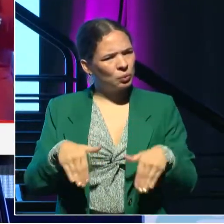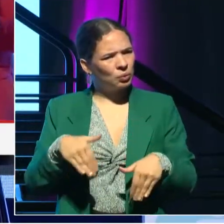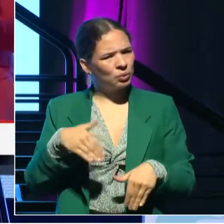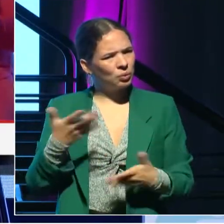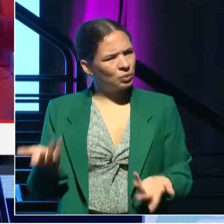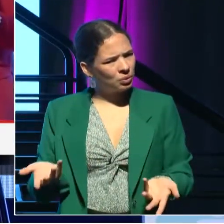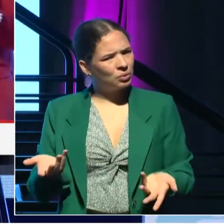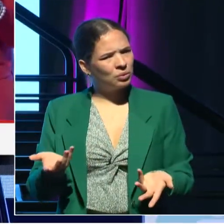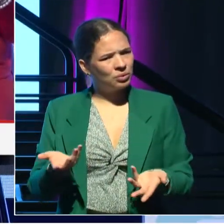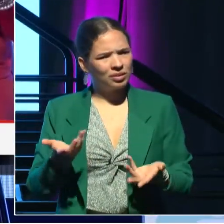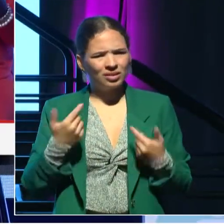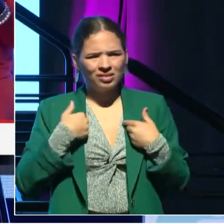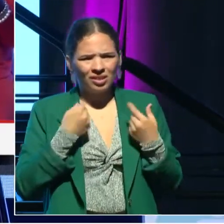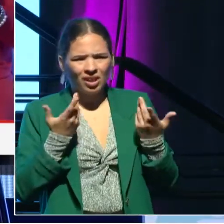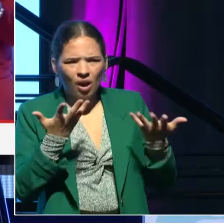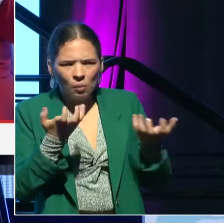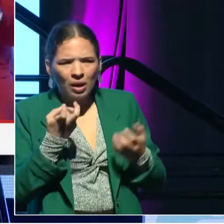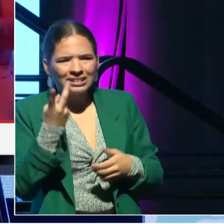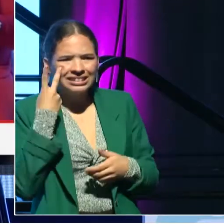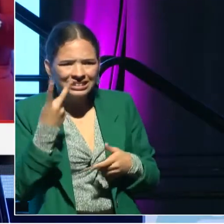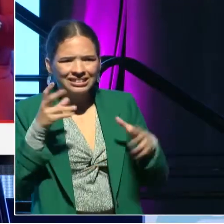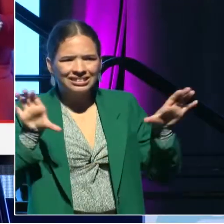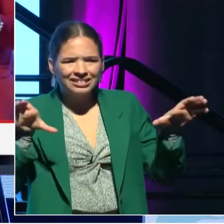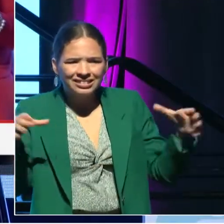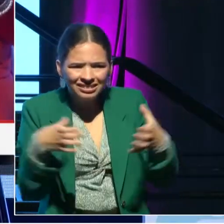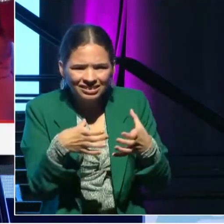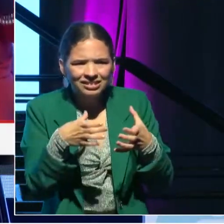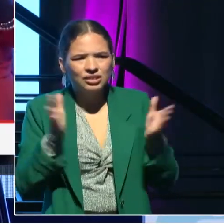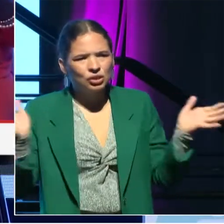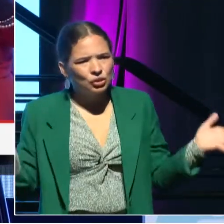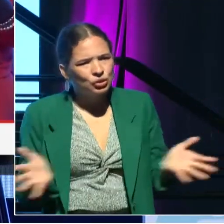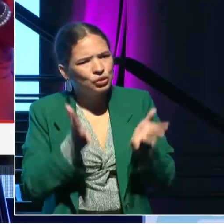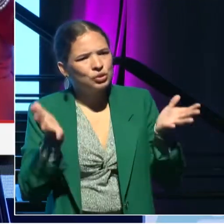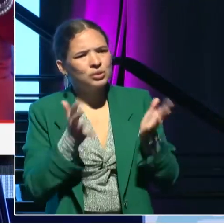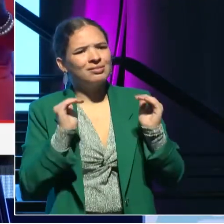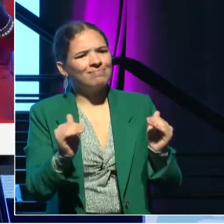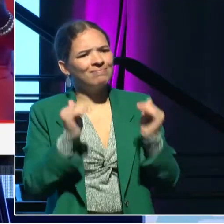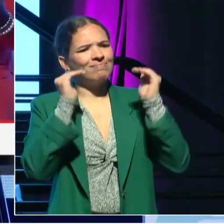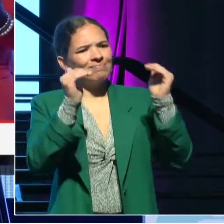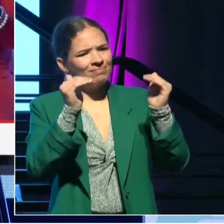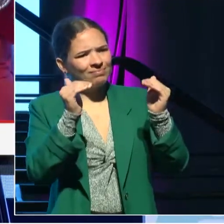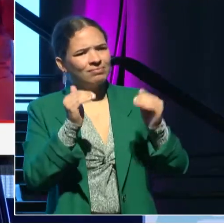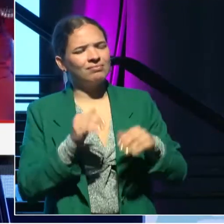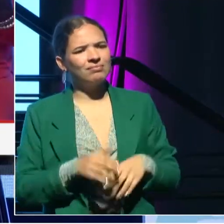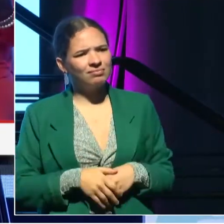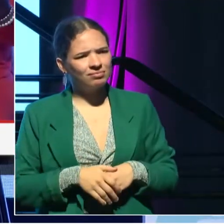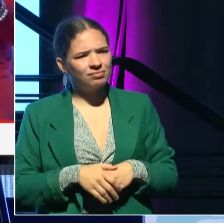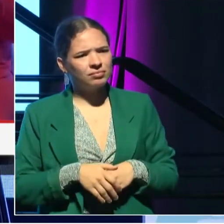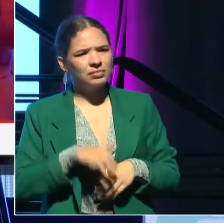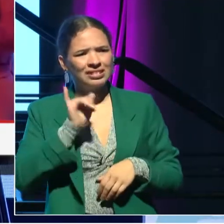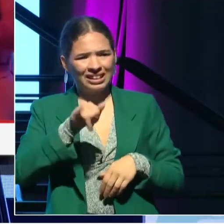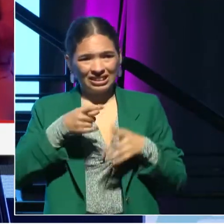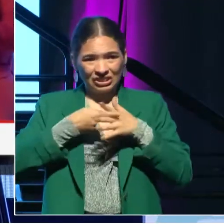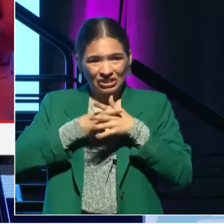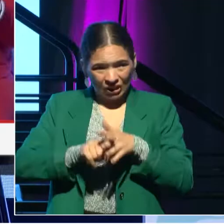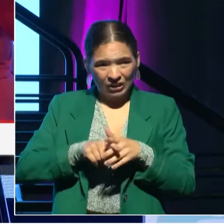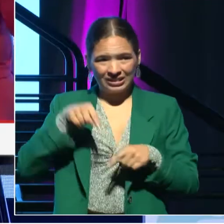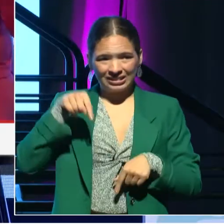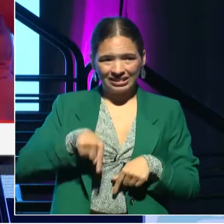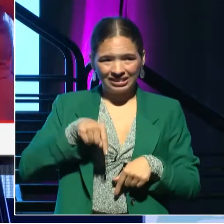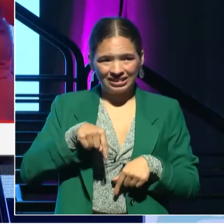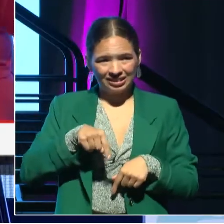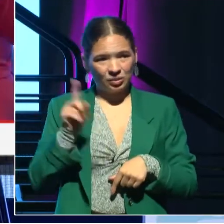very encouraging to me. The work that we're doing in my Center for Black Maternal Health and Reproductive Justice, I just started it at Tufts University where I'm a